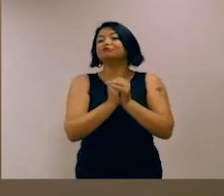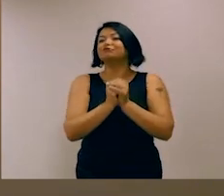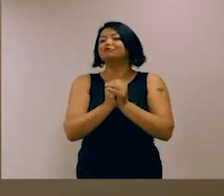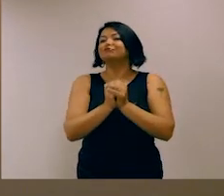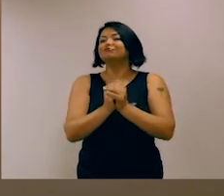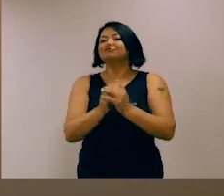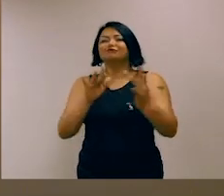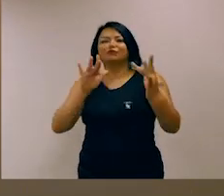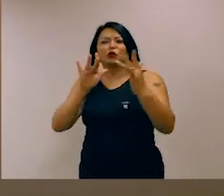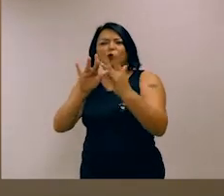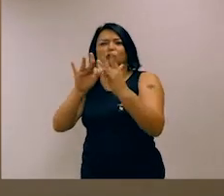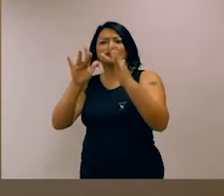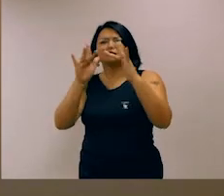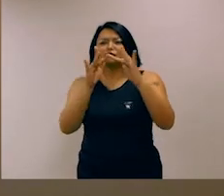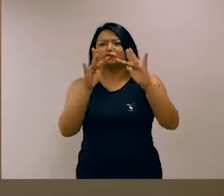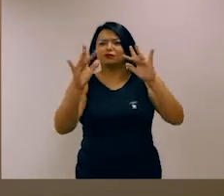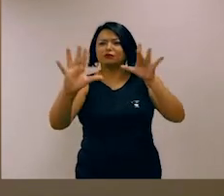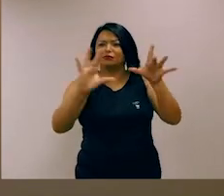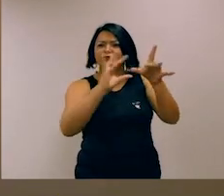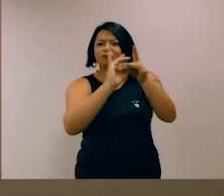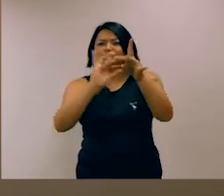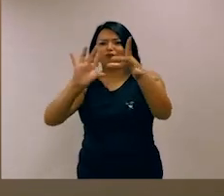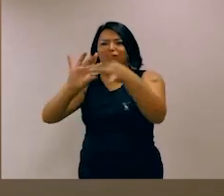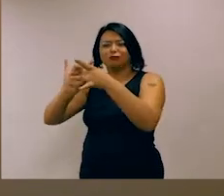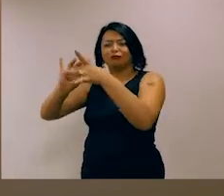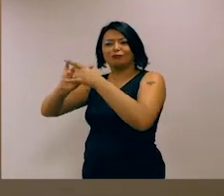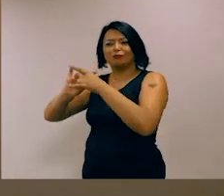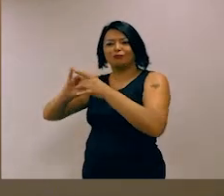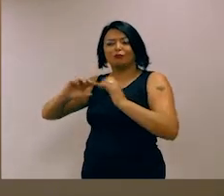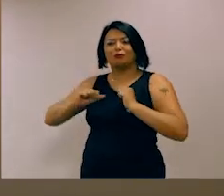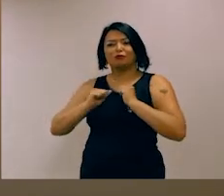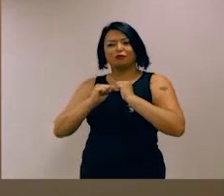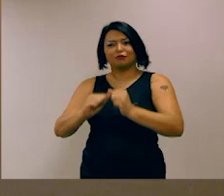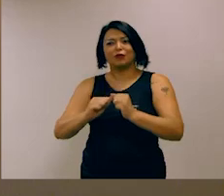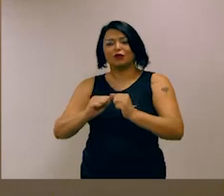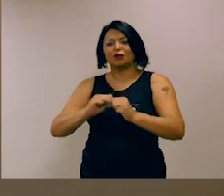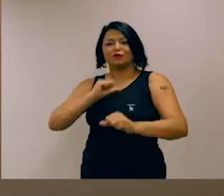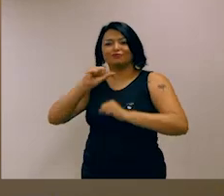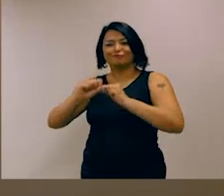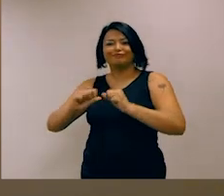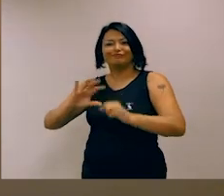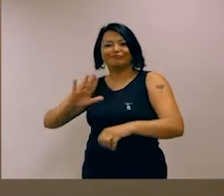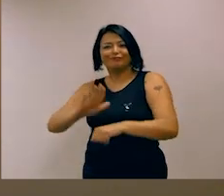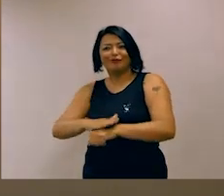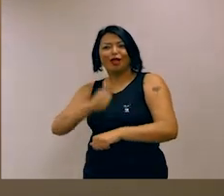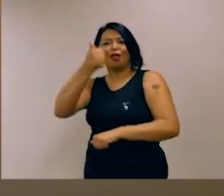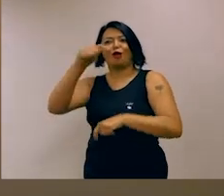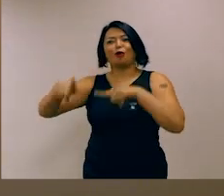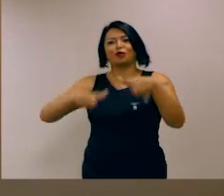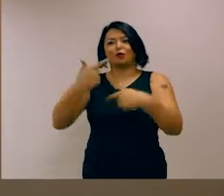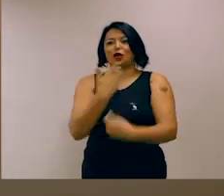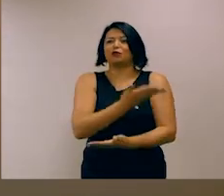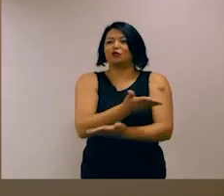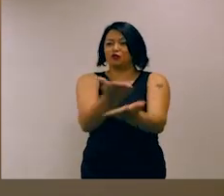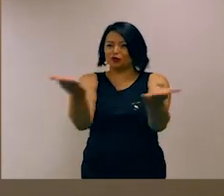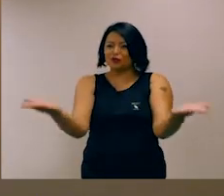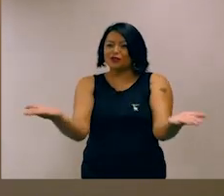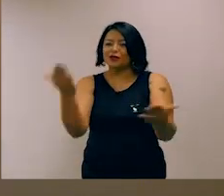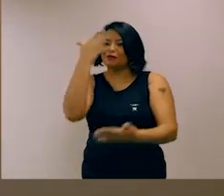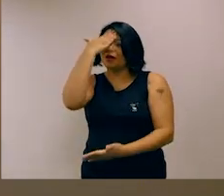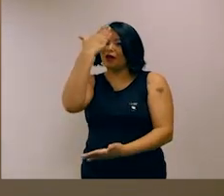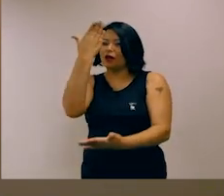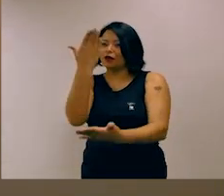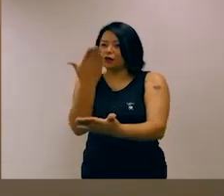the program and interact with one another, create connections that are going to allow you to make your work more